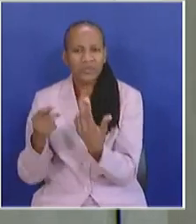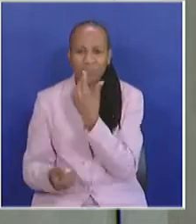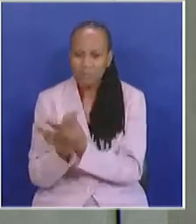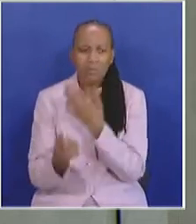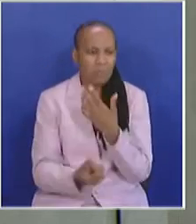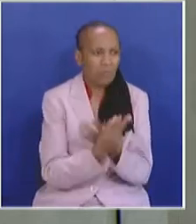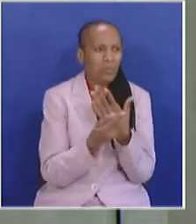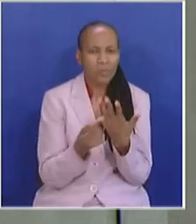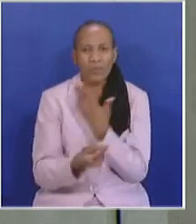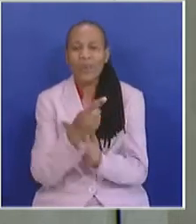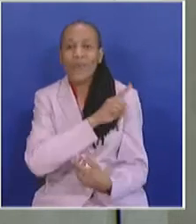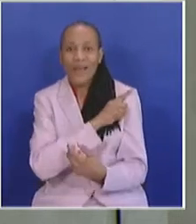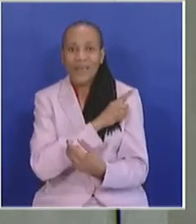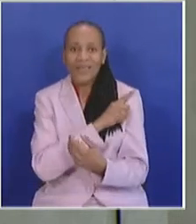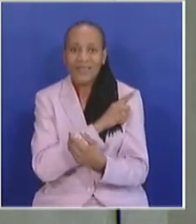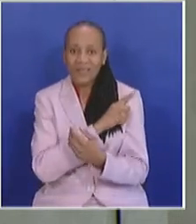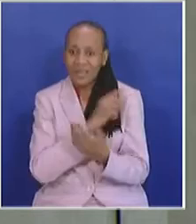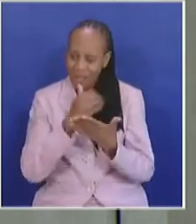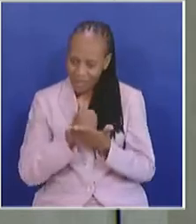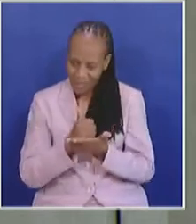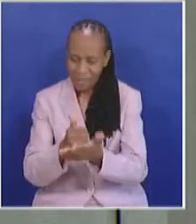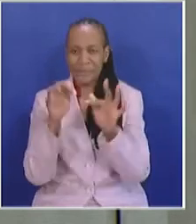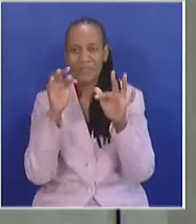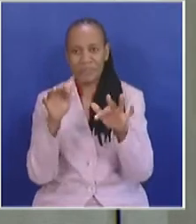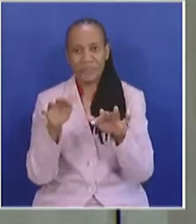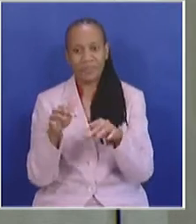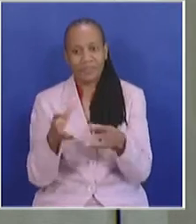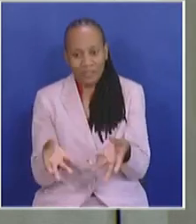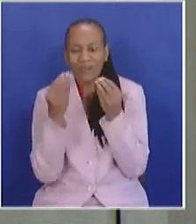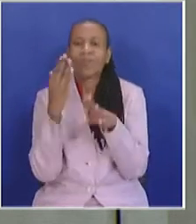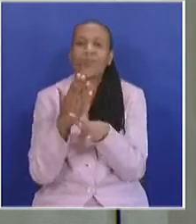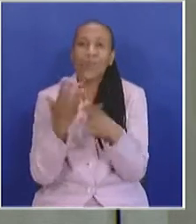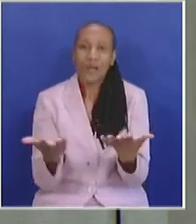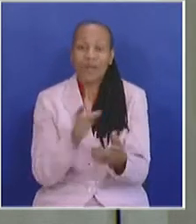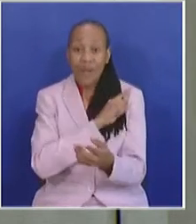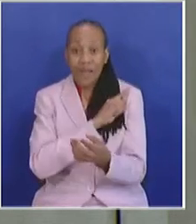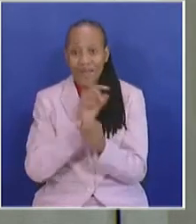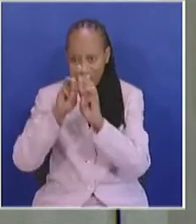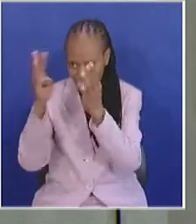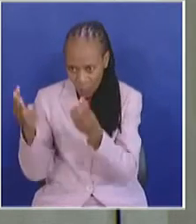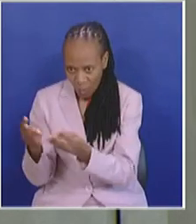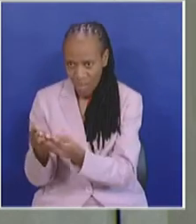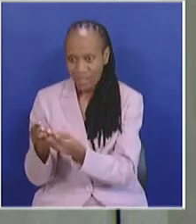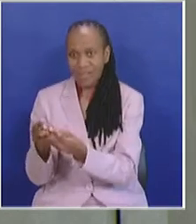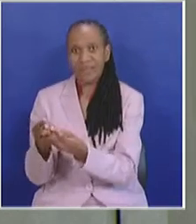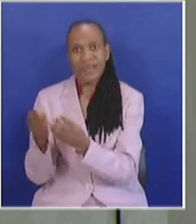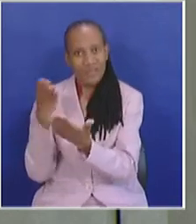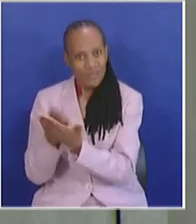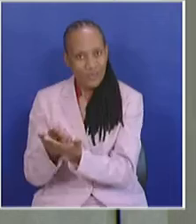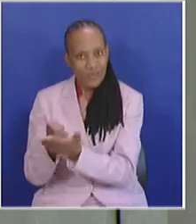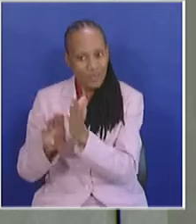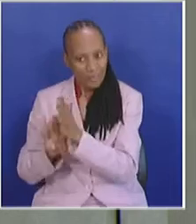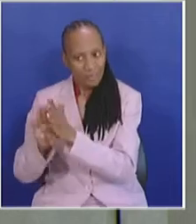creating skills and jobs at a time of weak global economic growth. government has announced that more